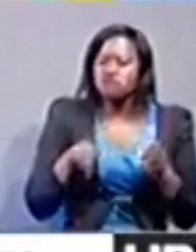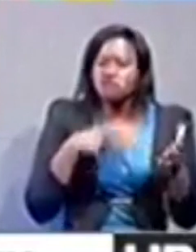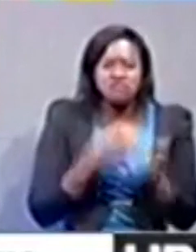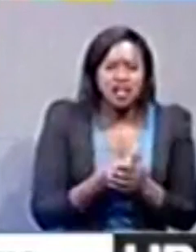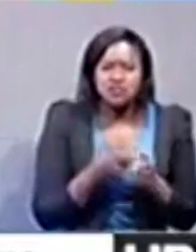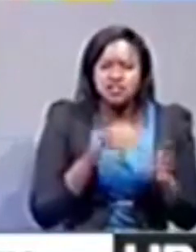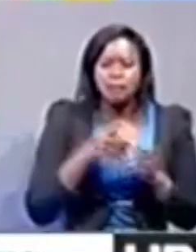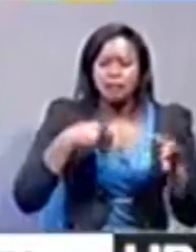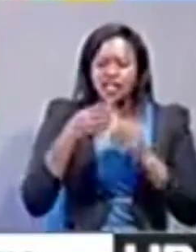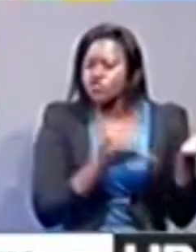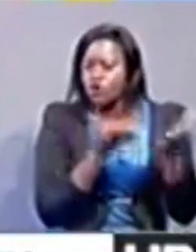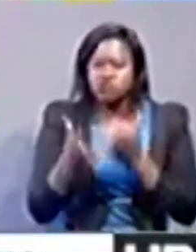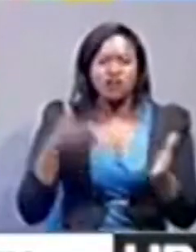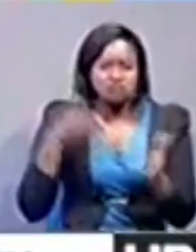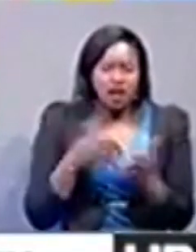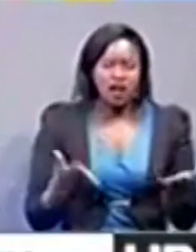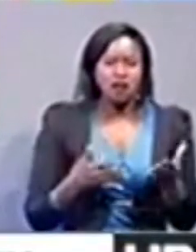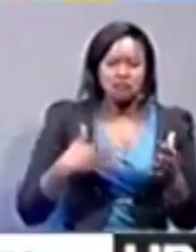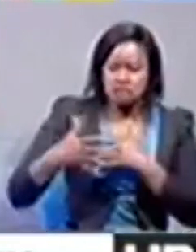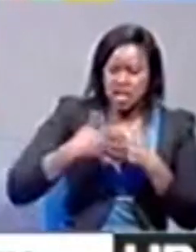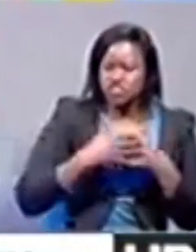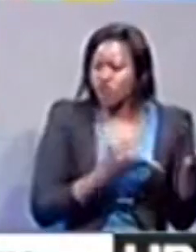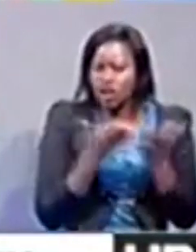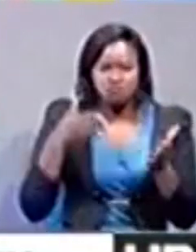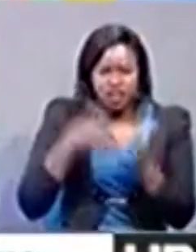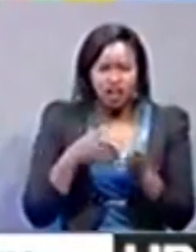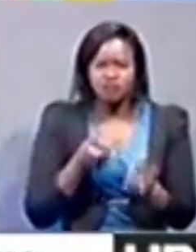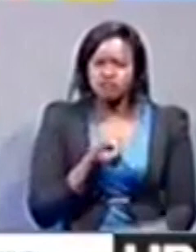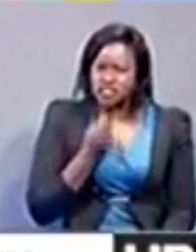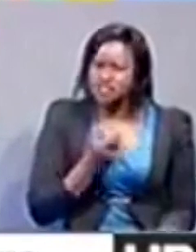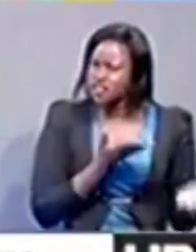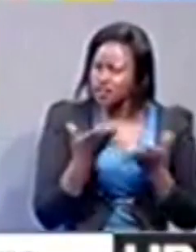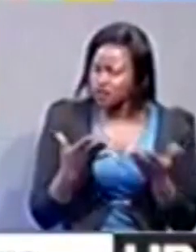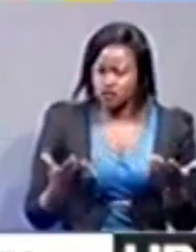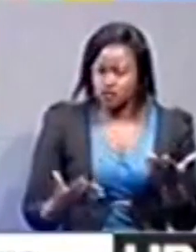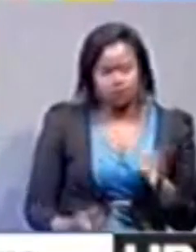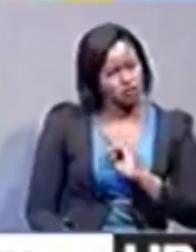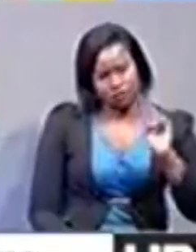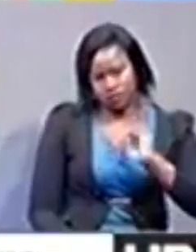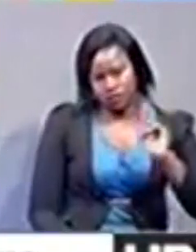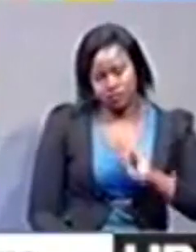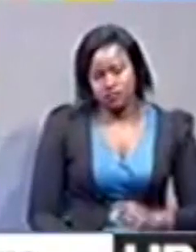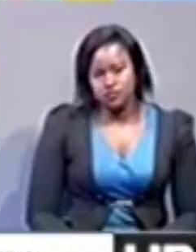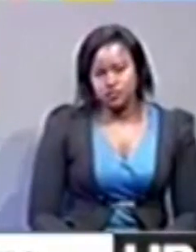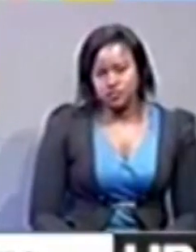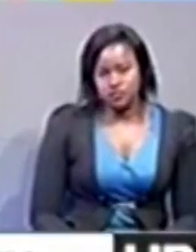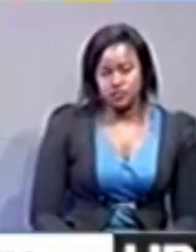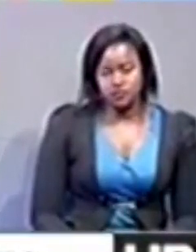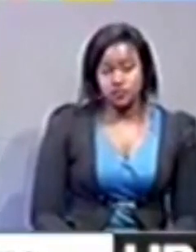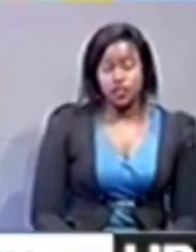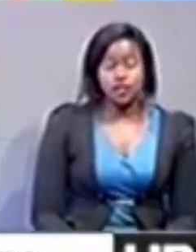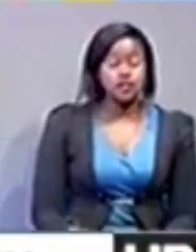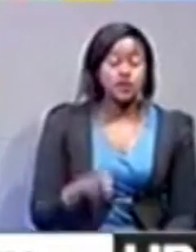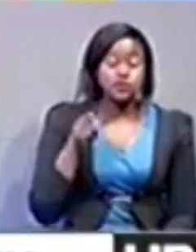machinery, medicines, etc. That is simply